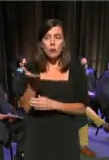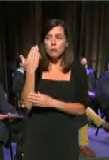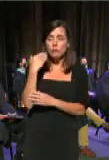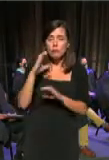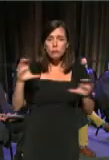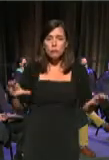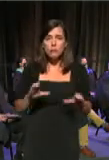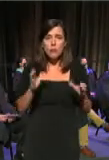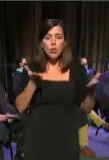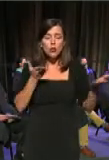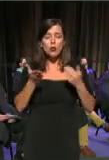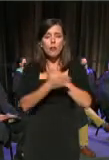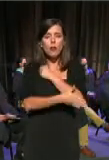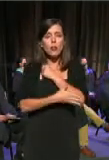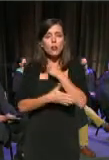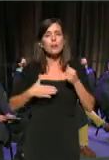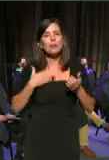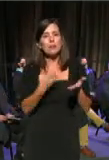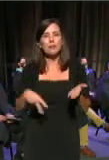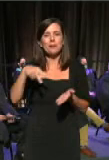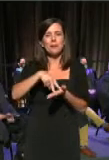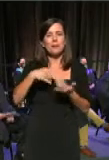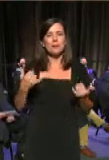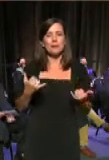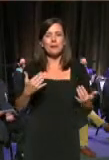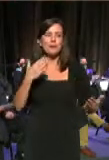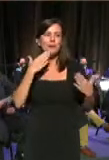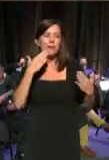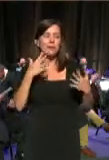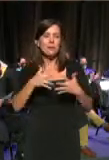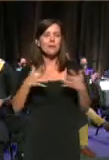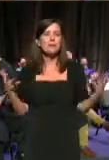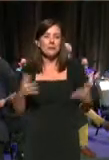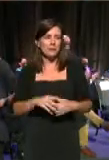country, please stand and be recognized.